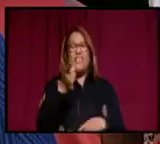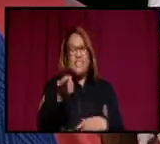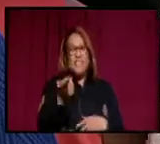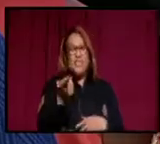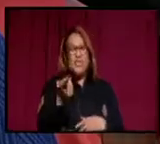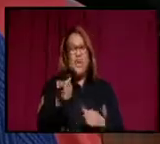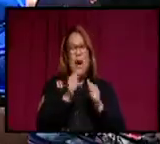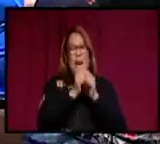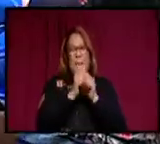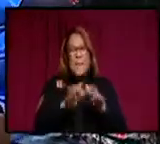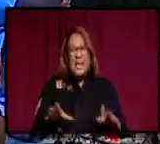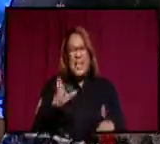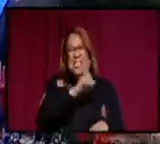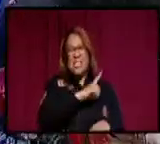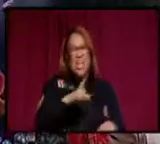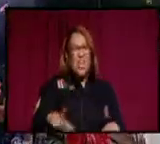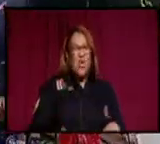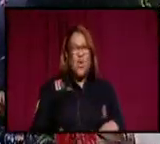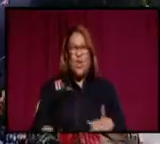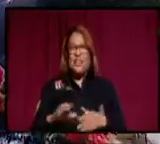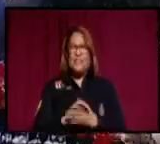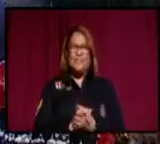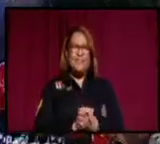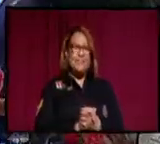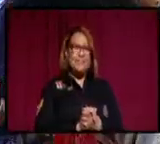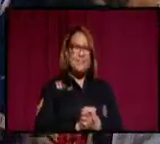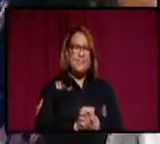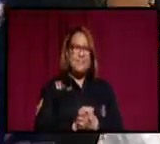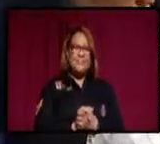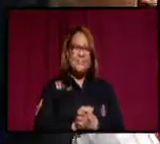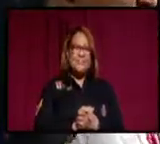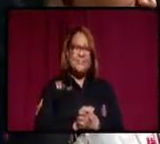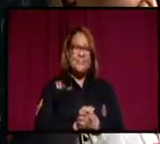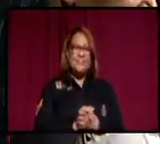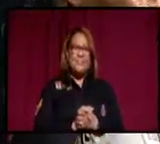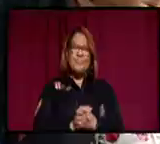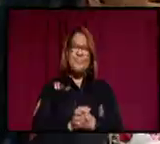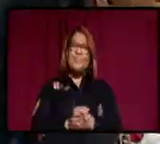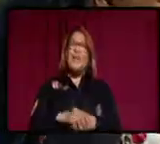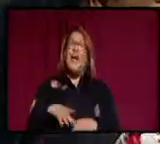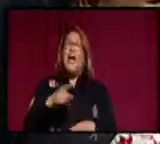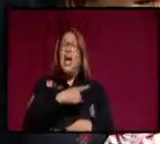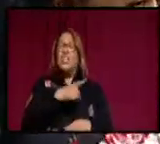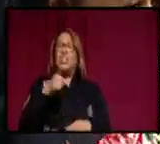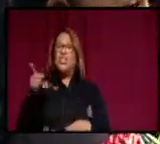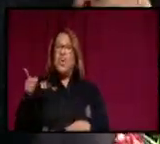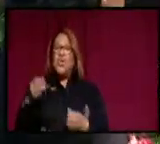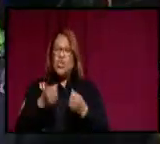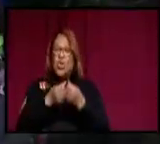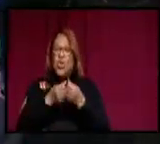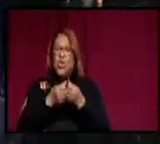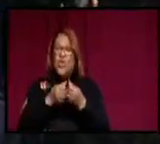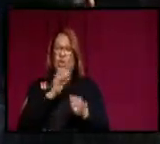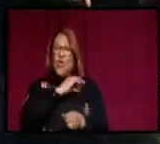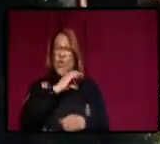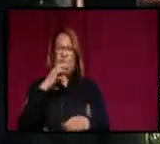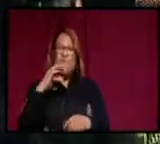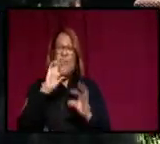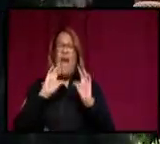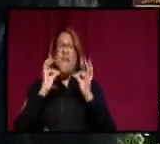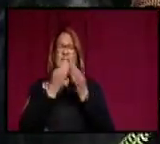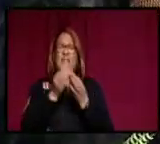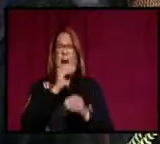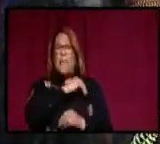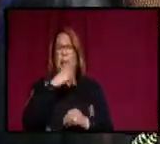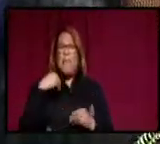Lord. We're going to hear from our sister Cheryl at this time. Pastor Kim, I would just like to say to those that have lost loved ones, and